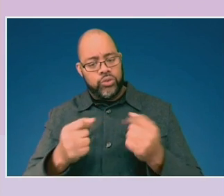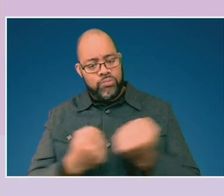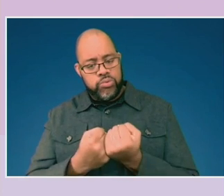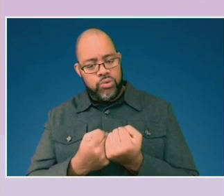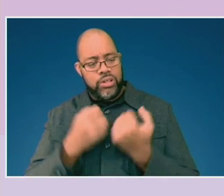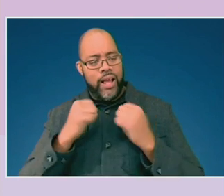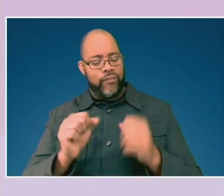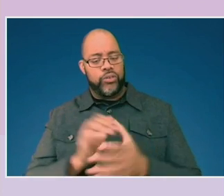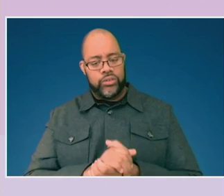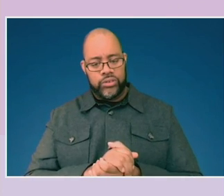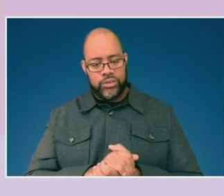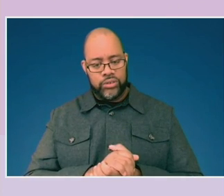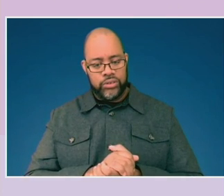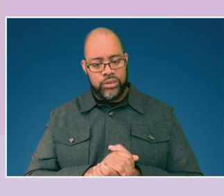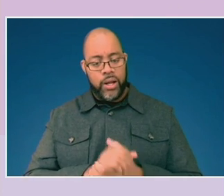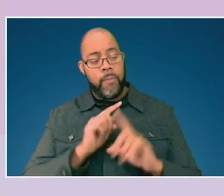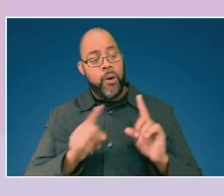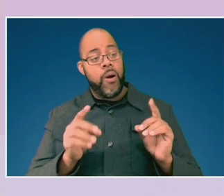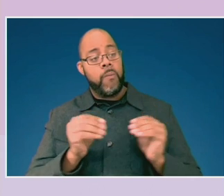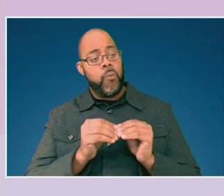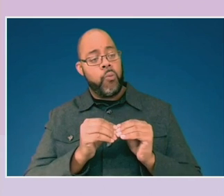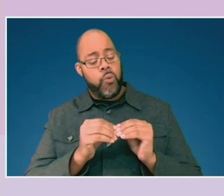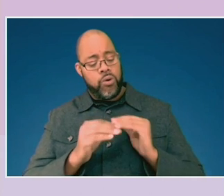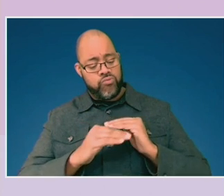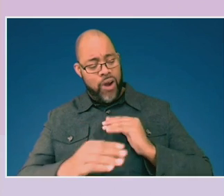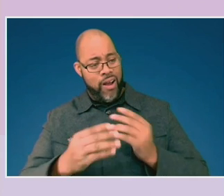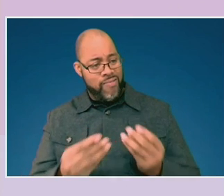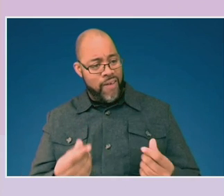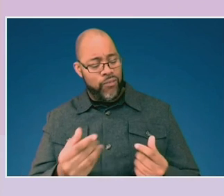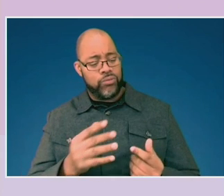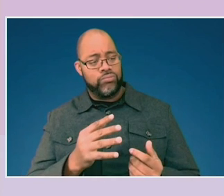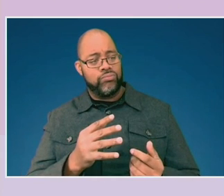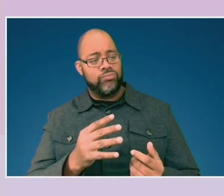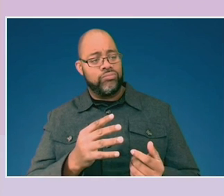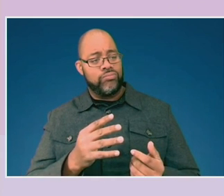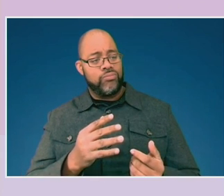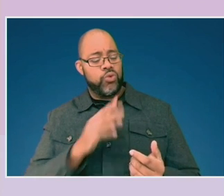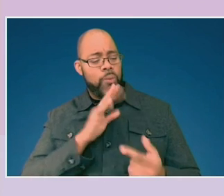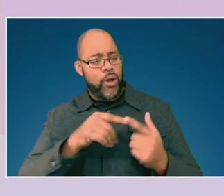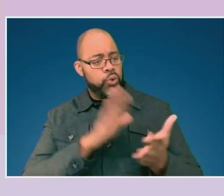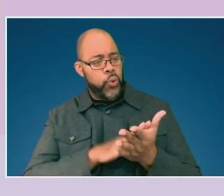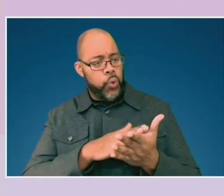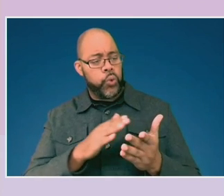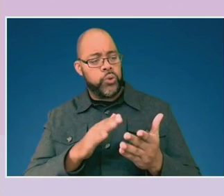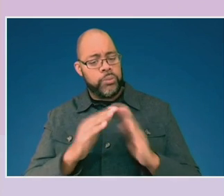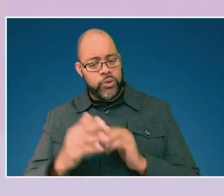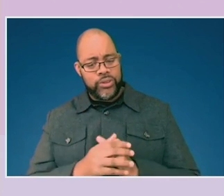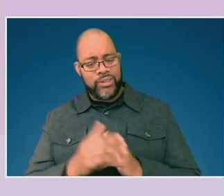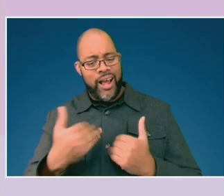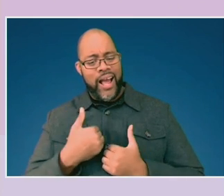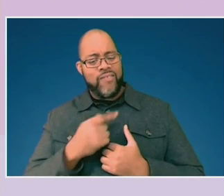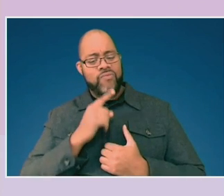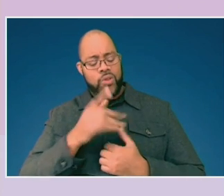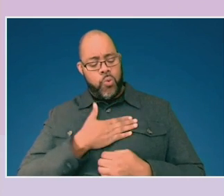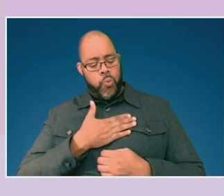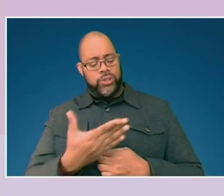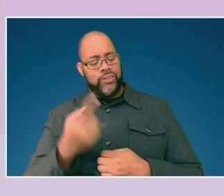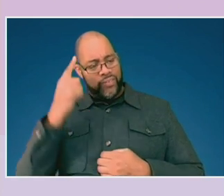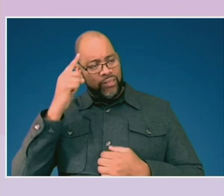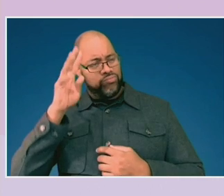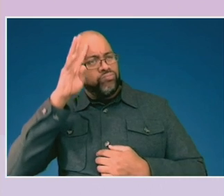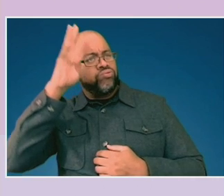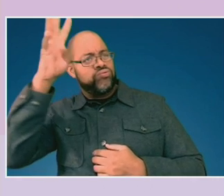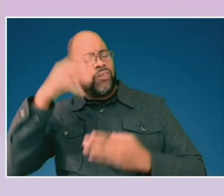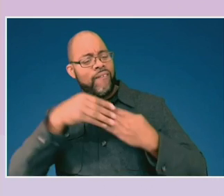efforts. But more at the ground level, when we think about schools and communities, having that willingness to think creatively and flexibly